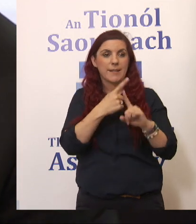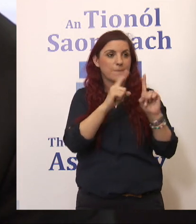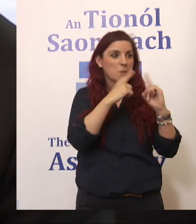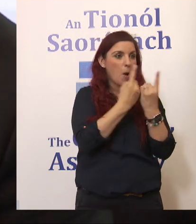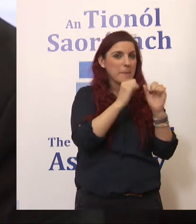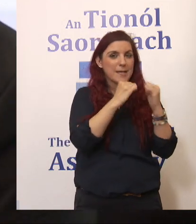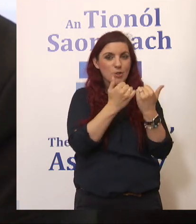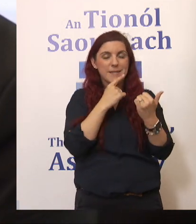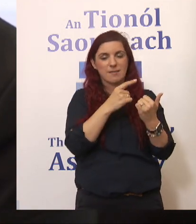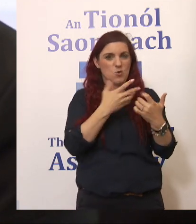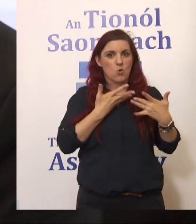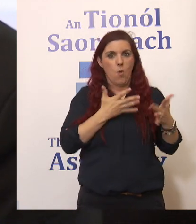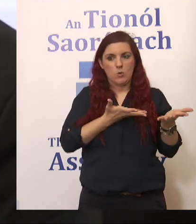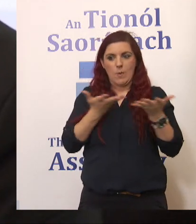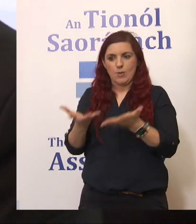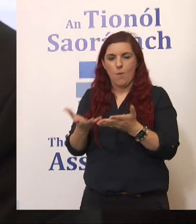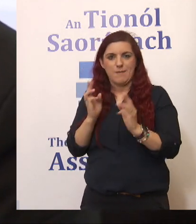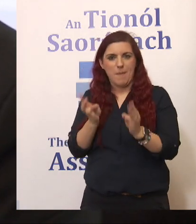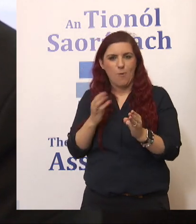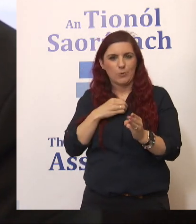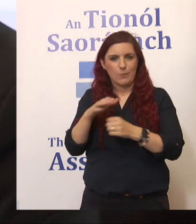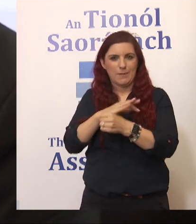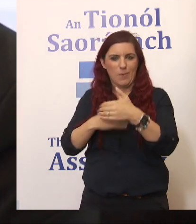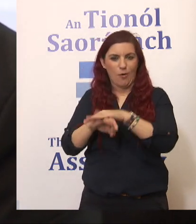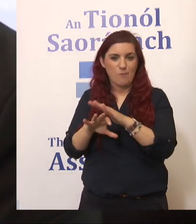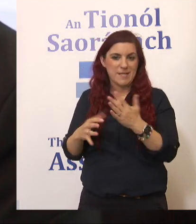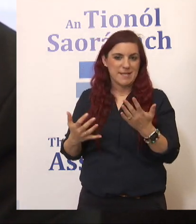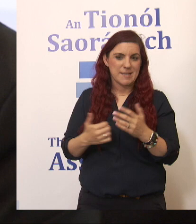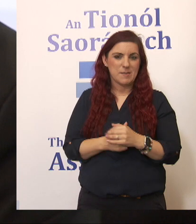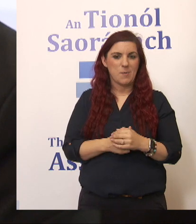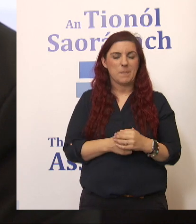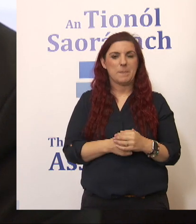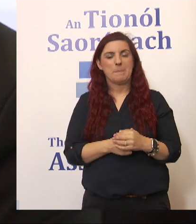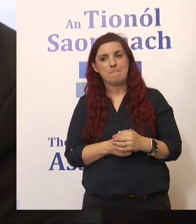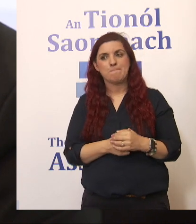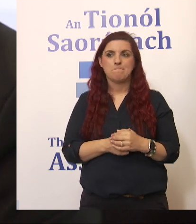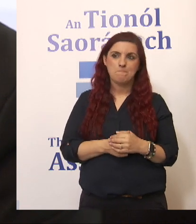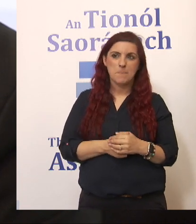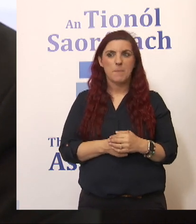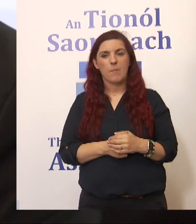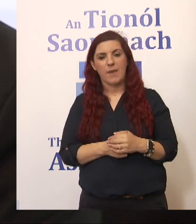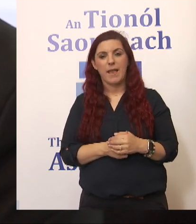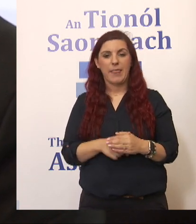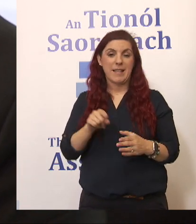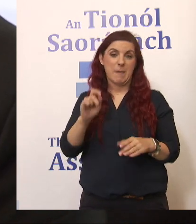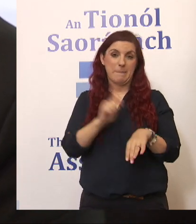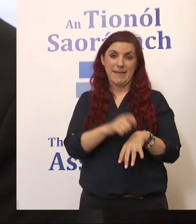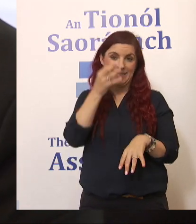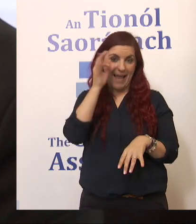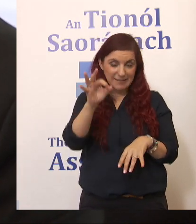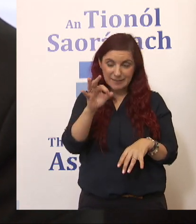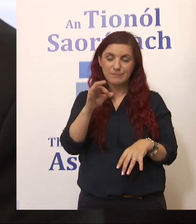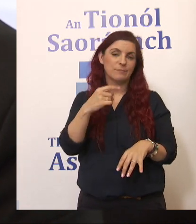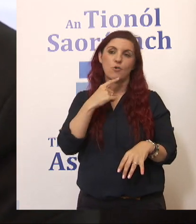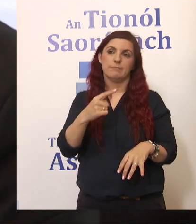also maybe reluctant to give away responsibility for things. That's my best guess at an answer,